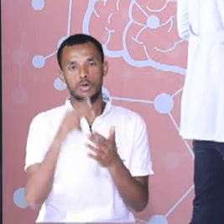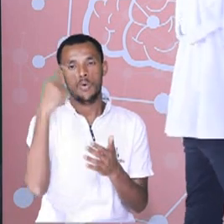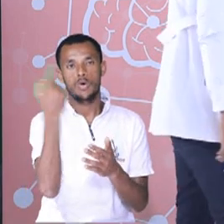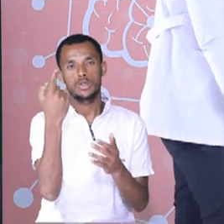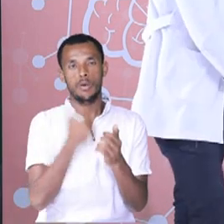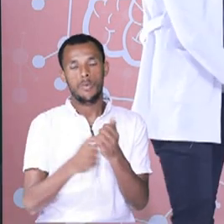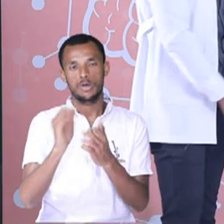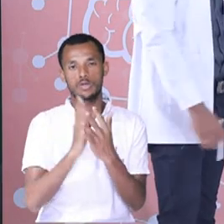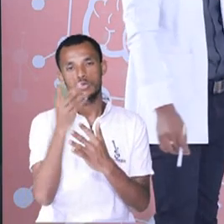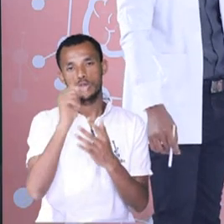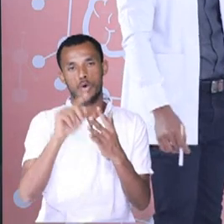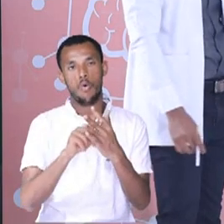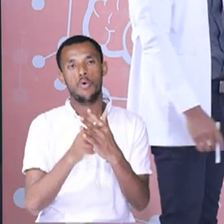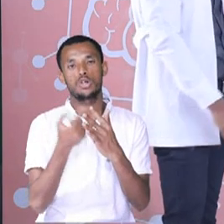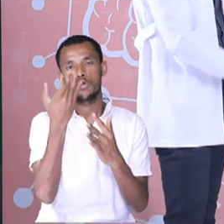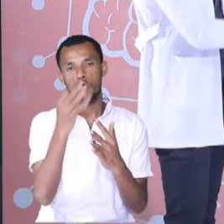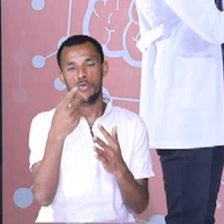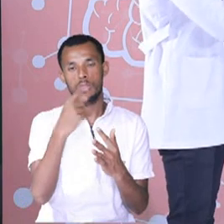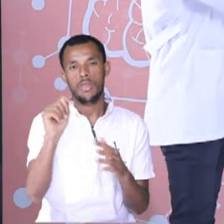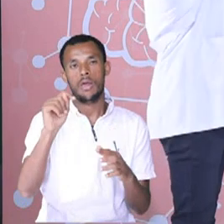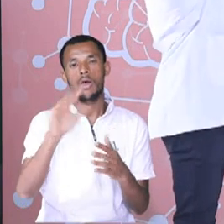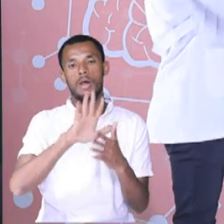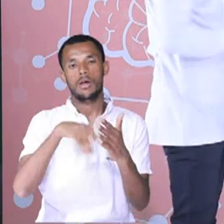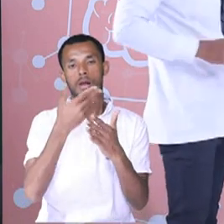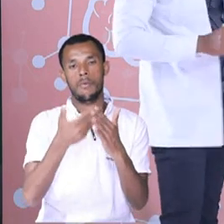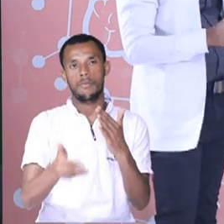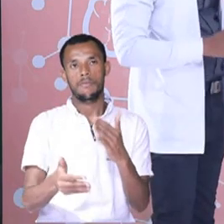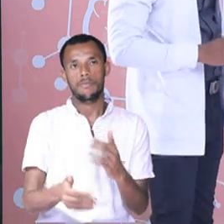passing through the origin of the graph.